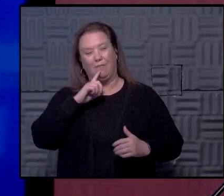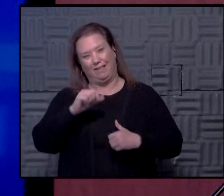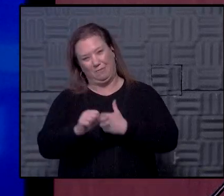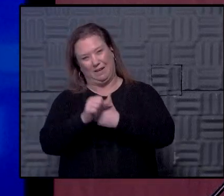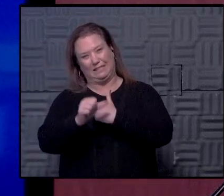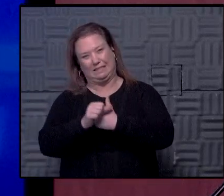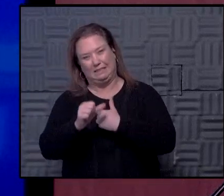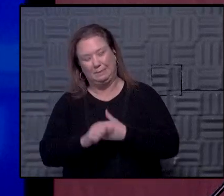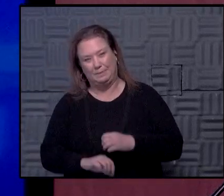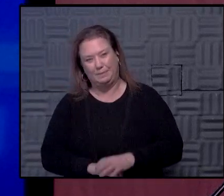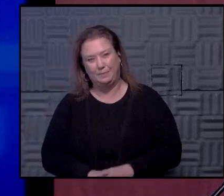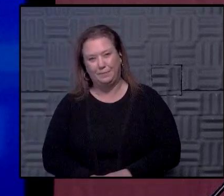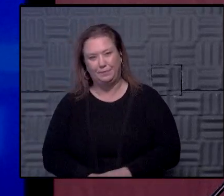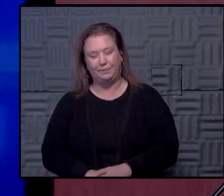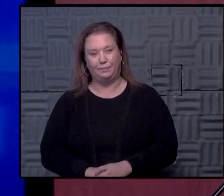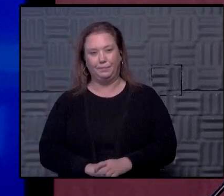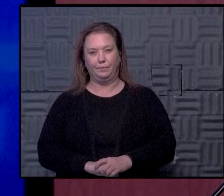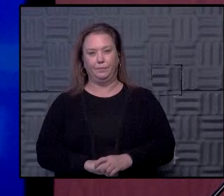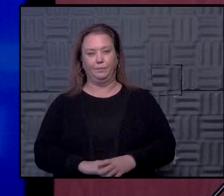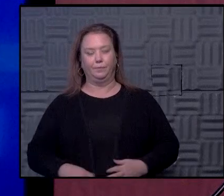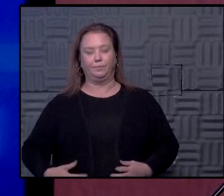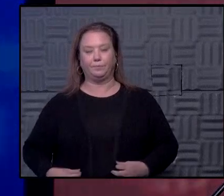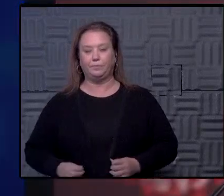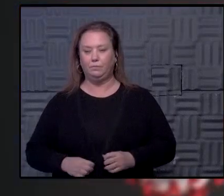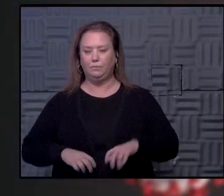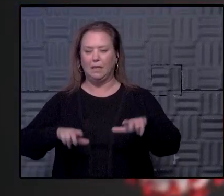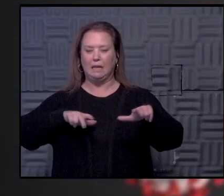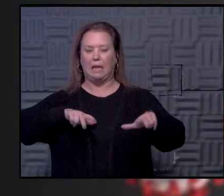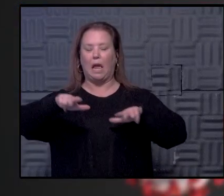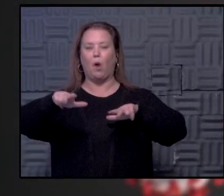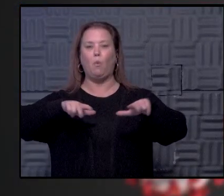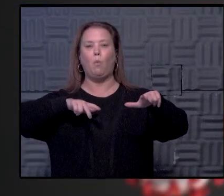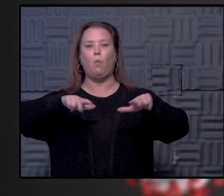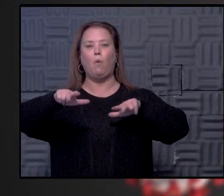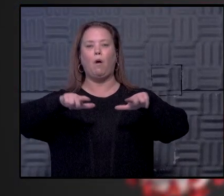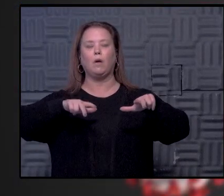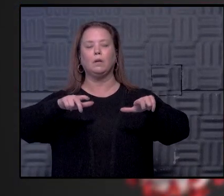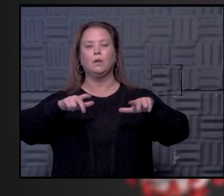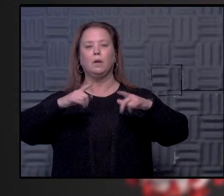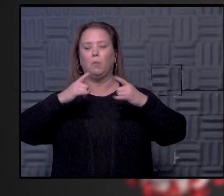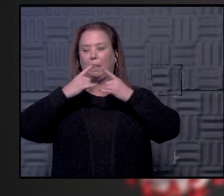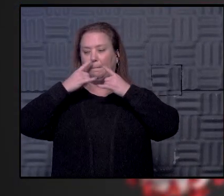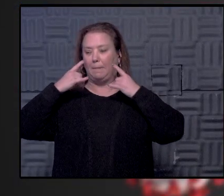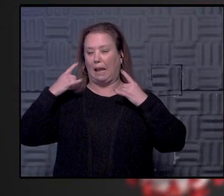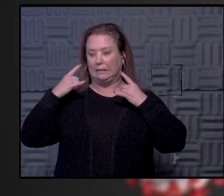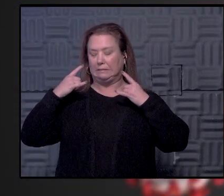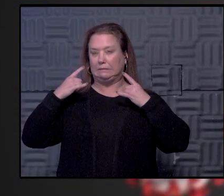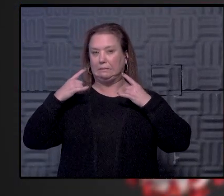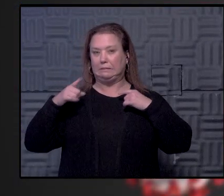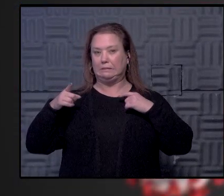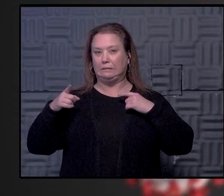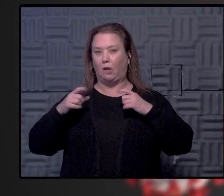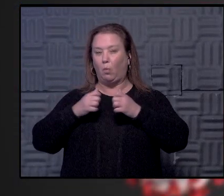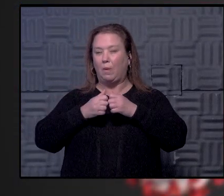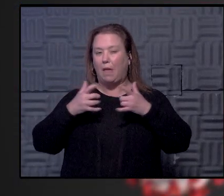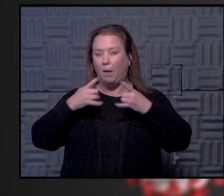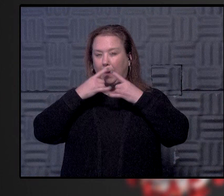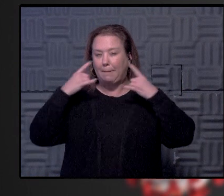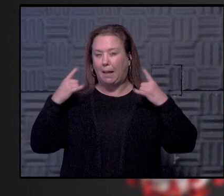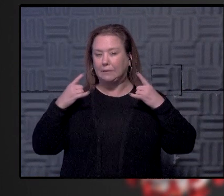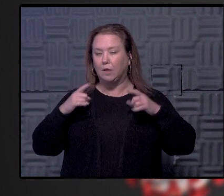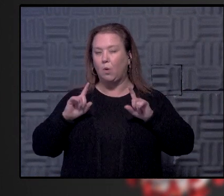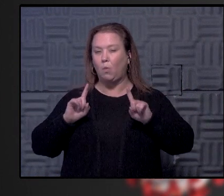risk. So. Can I walk outside with someone who has already had COVID-19 and feel safe without my